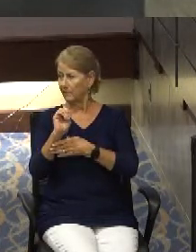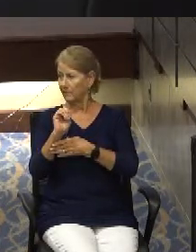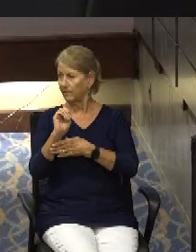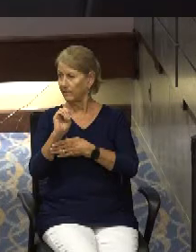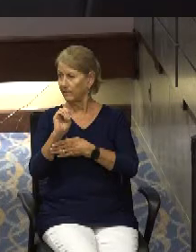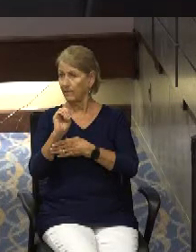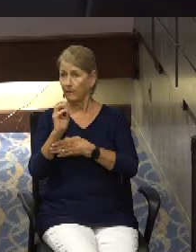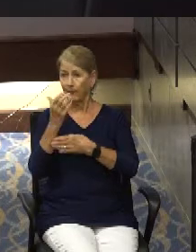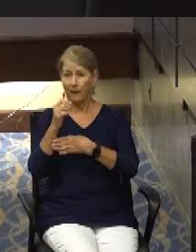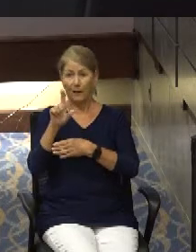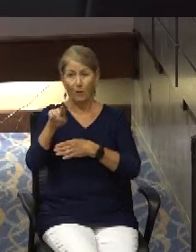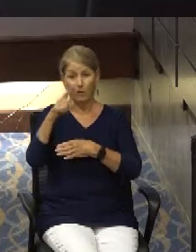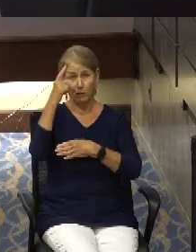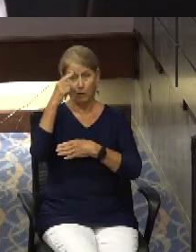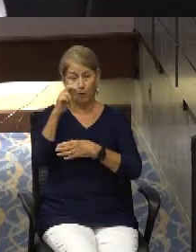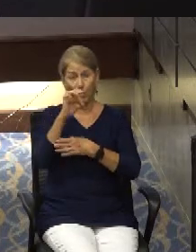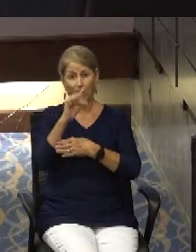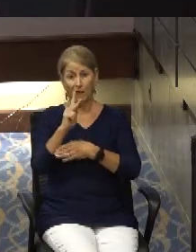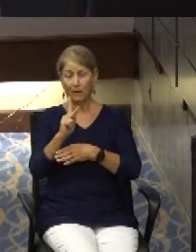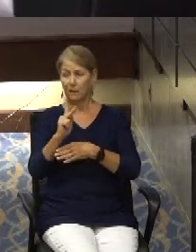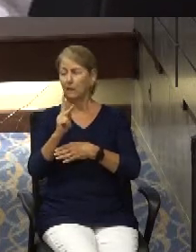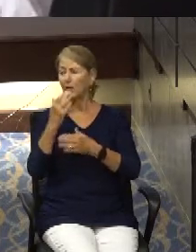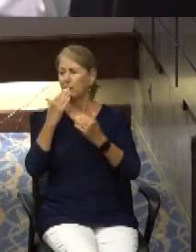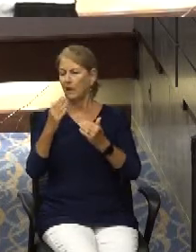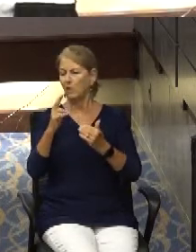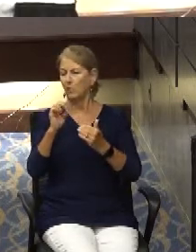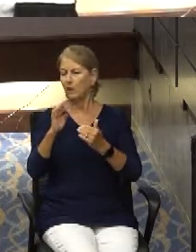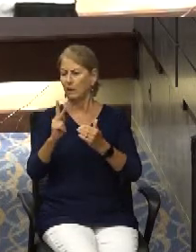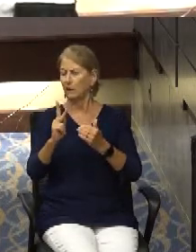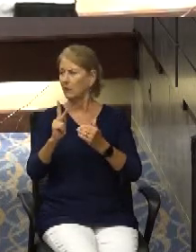Any other questions for Nick? Thank you, Nick.